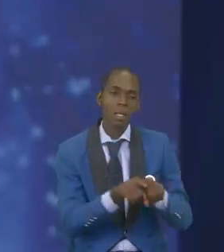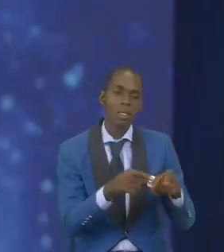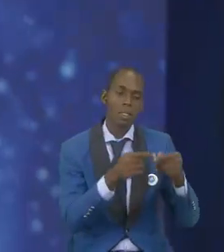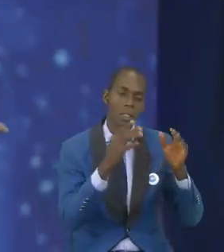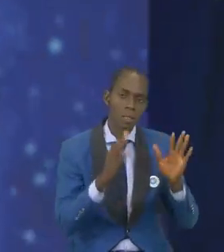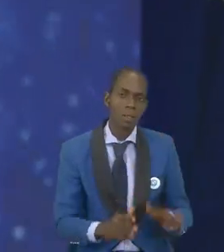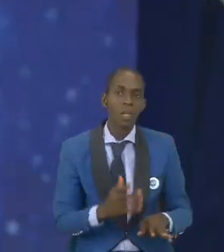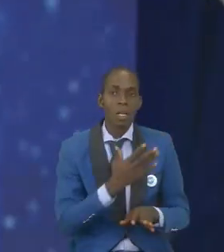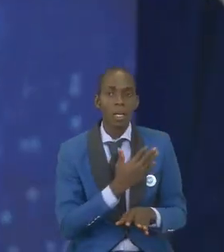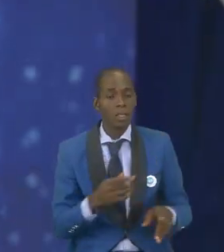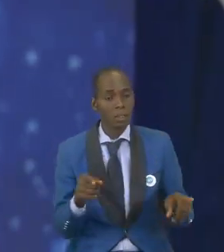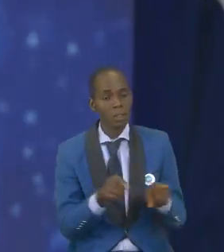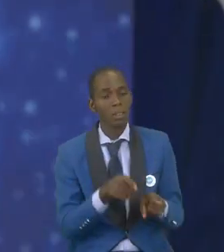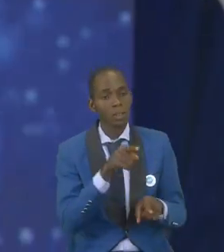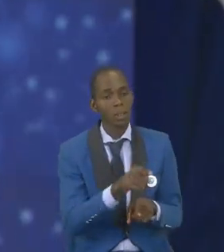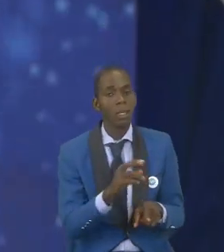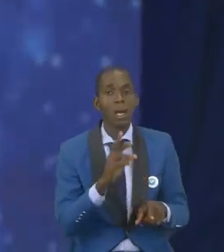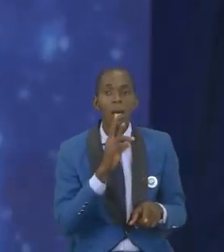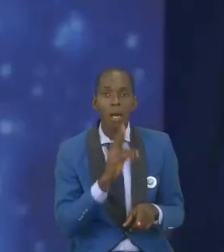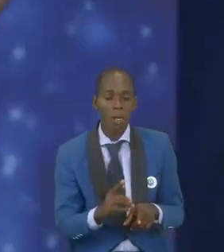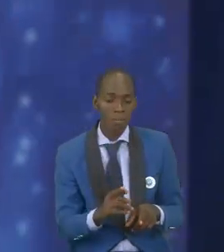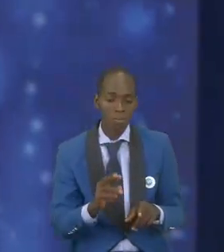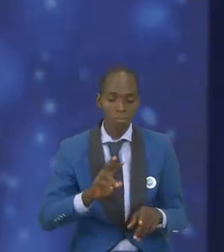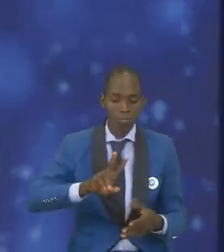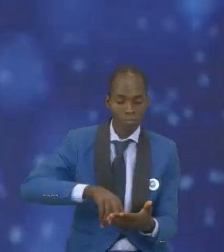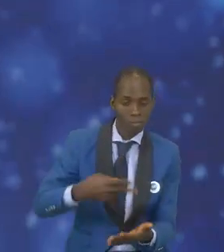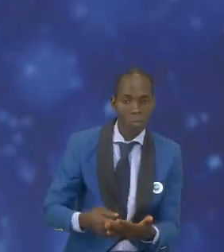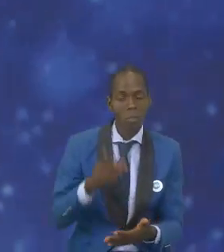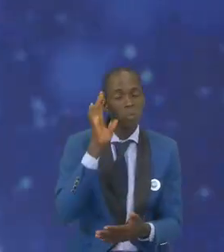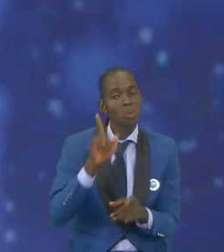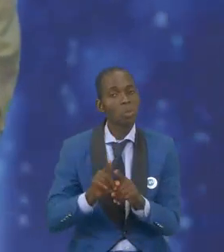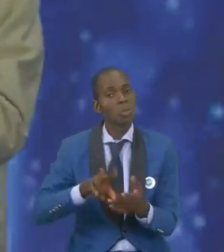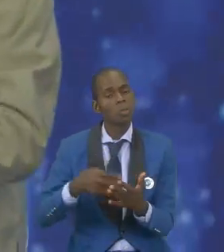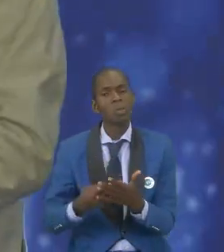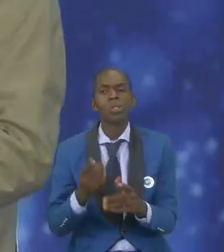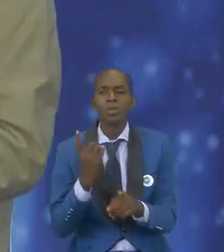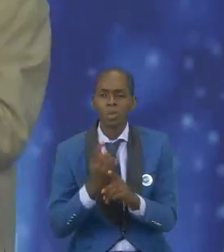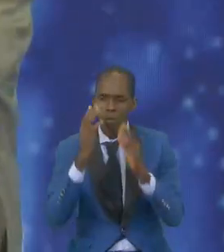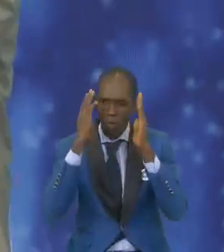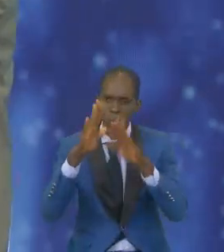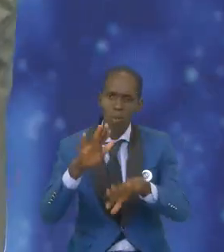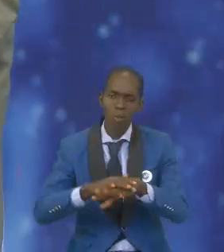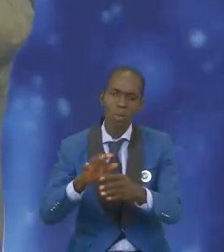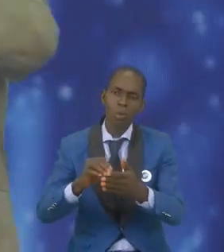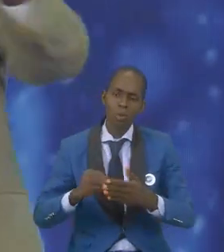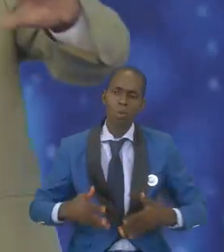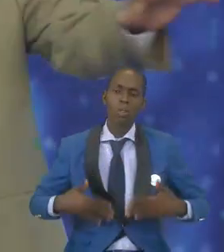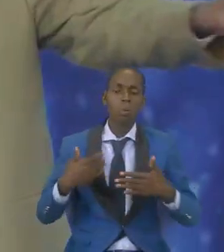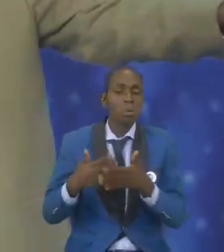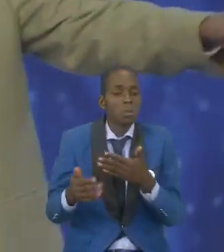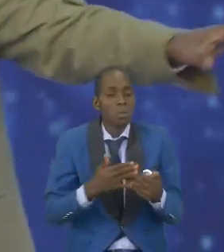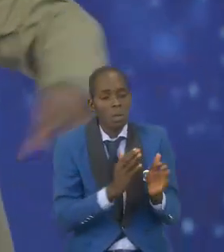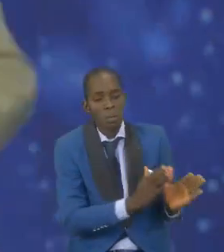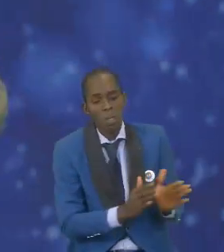And as they are defeated, you too, you'll be defeated. Keep on living your life. Whatever decree they have signed in the